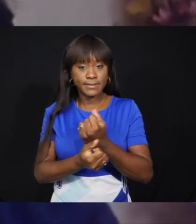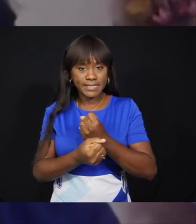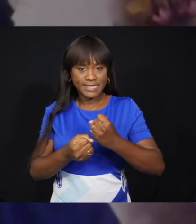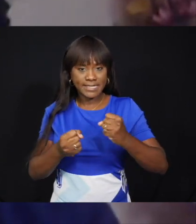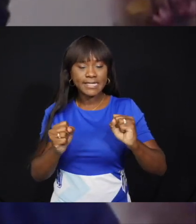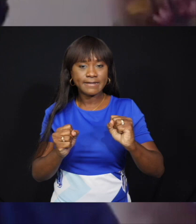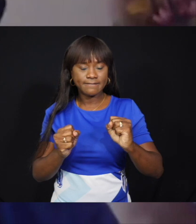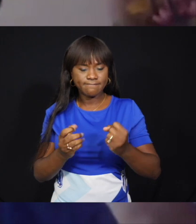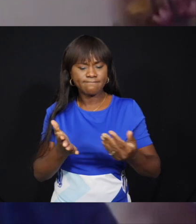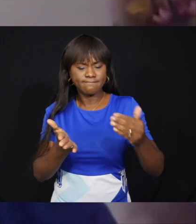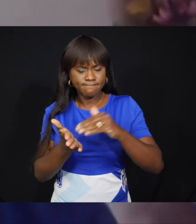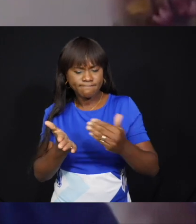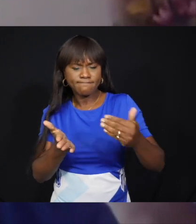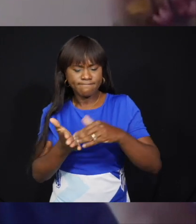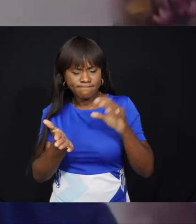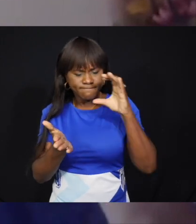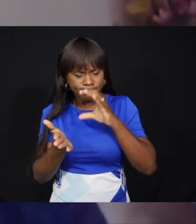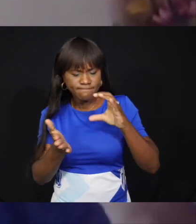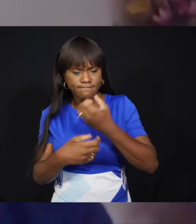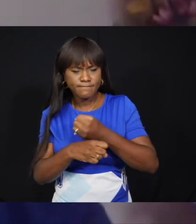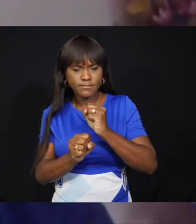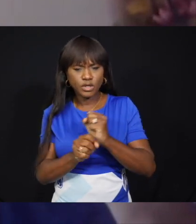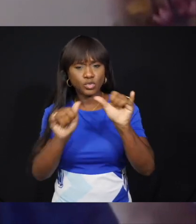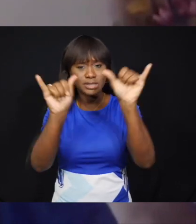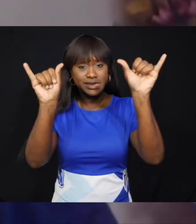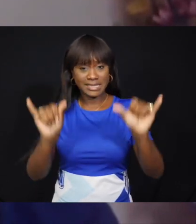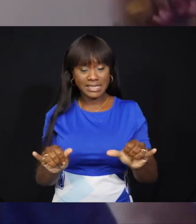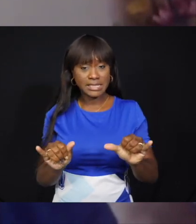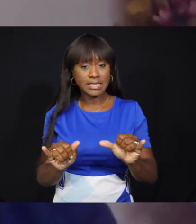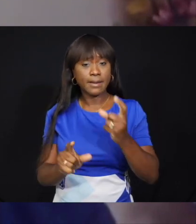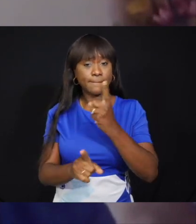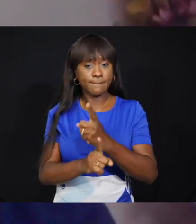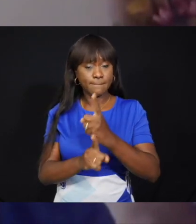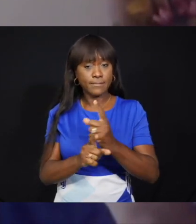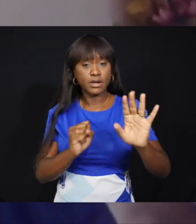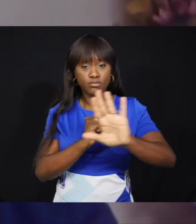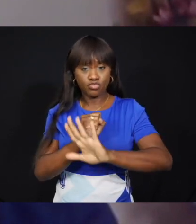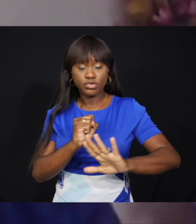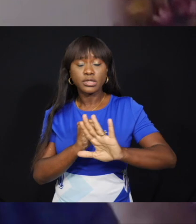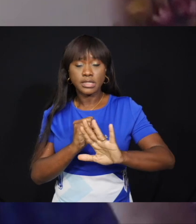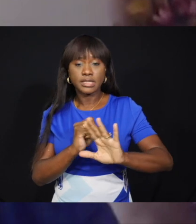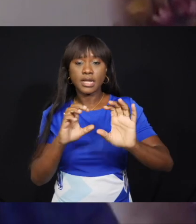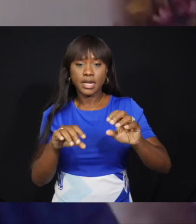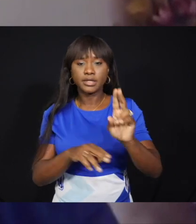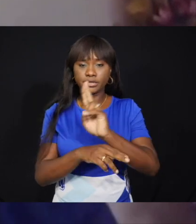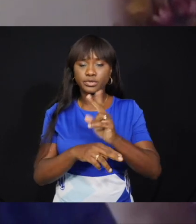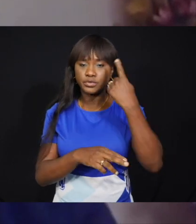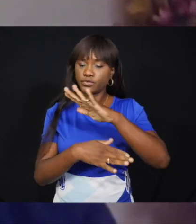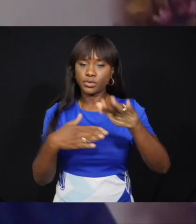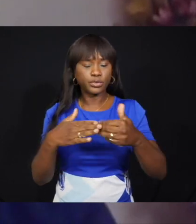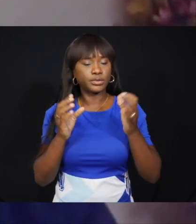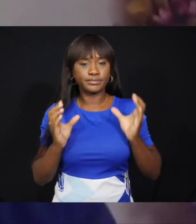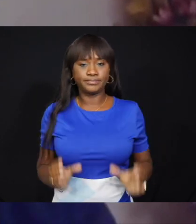other affiliates that ensure and keep us in check, and will periodically check to ensure that our systems